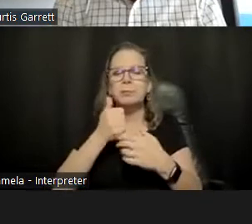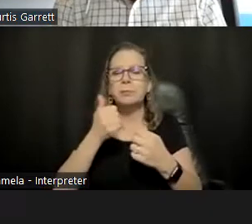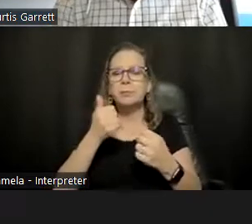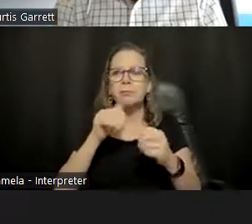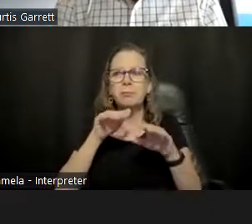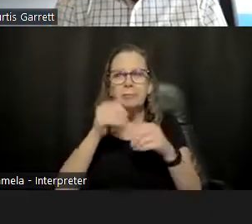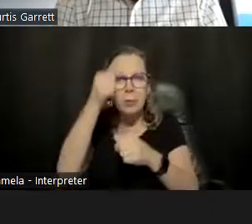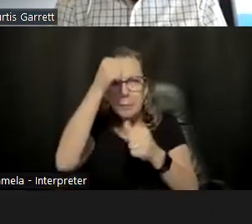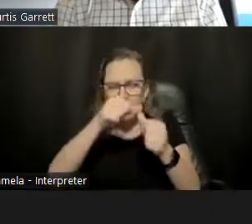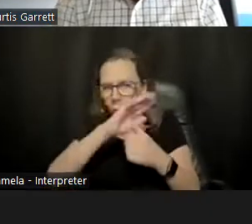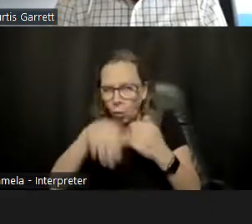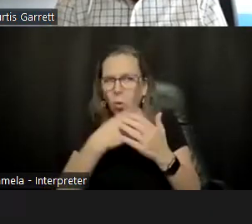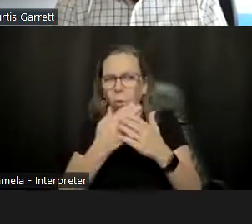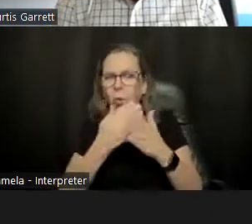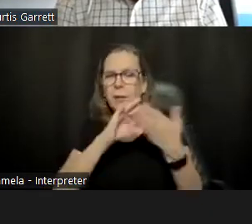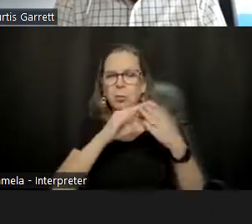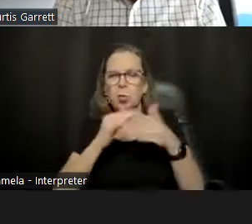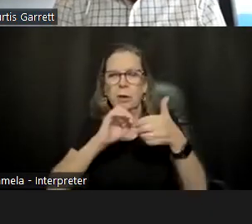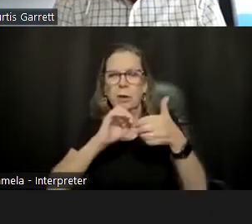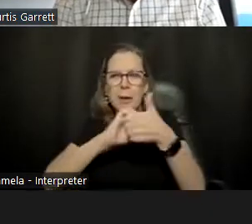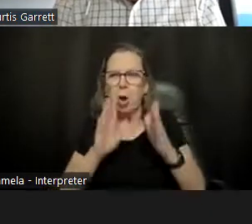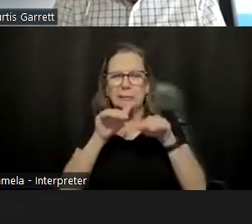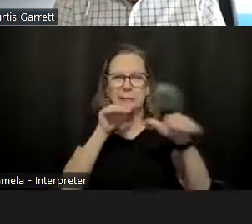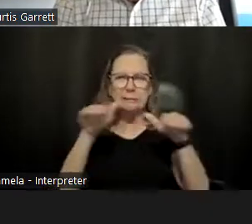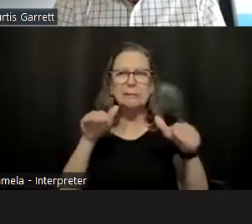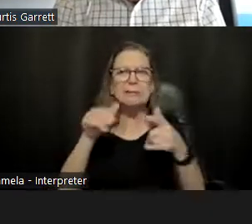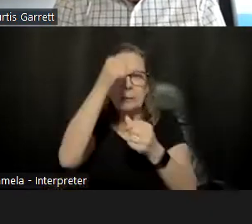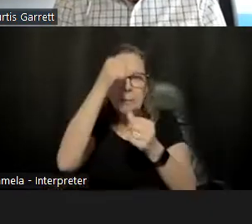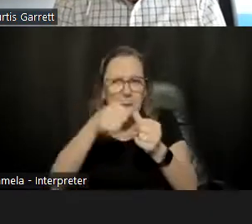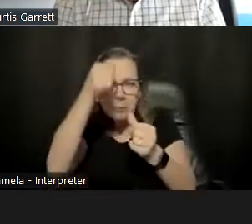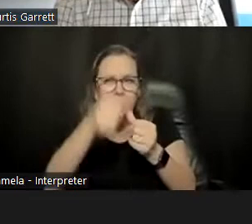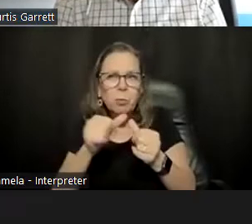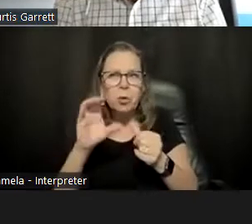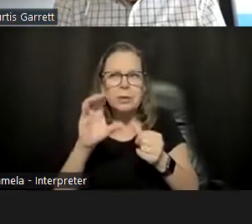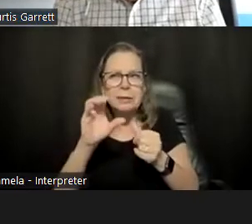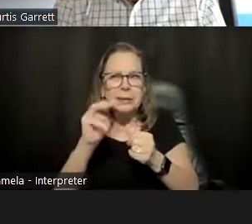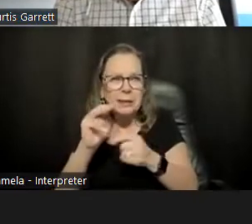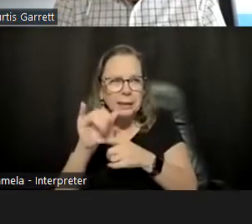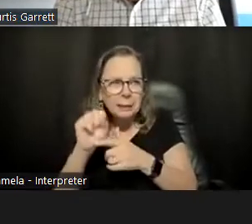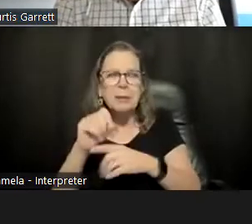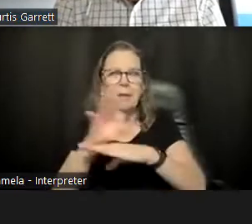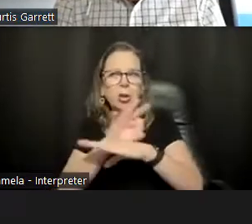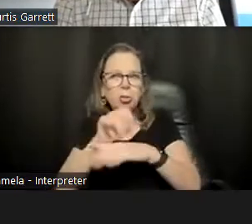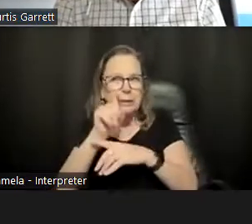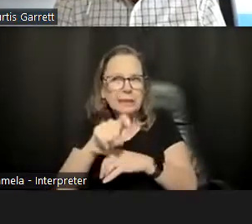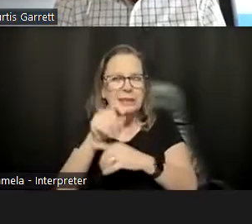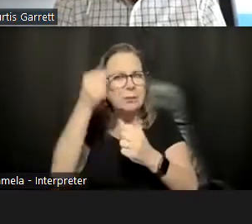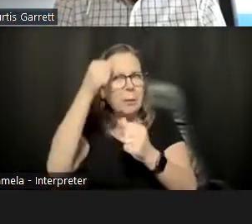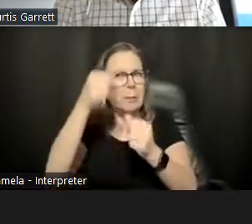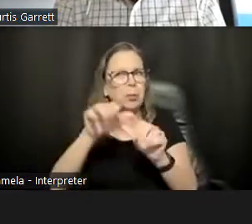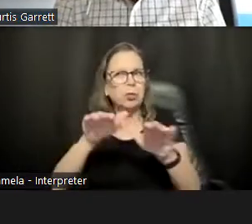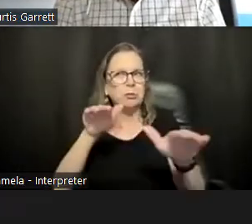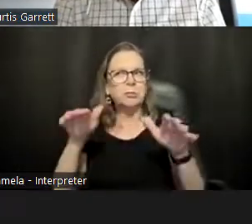community partners that to keep CMIST and access and functional needs in mind in these plans.